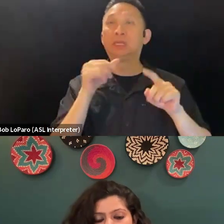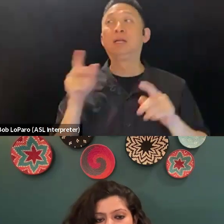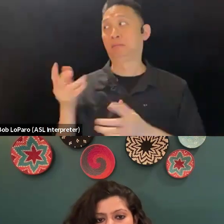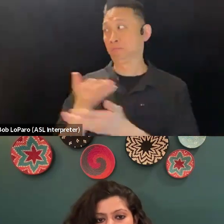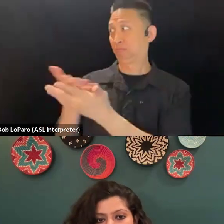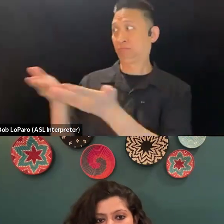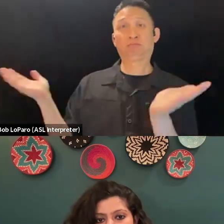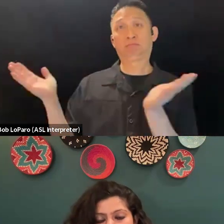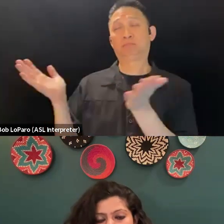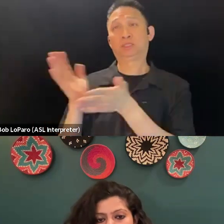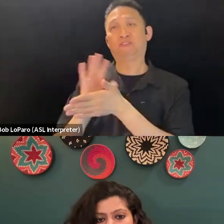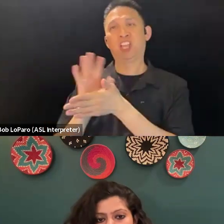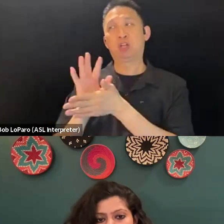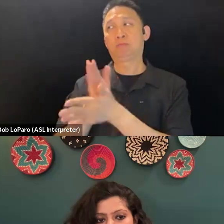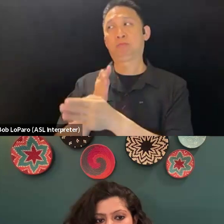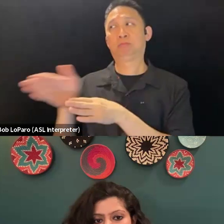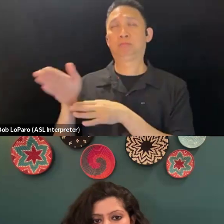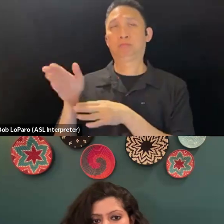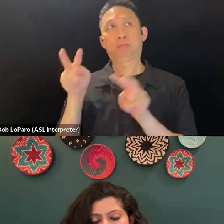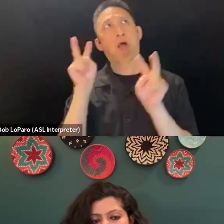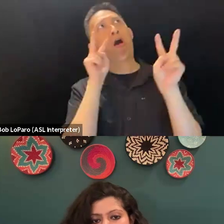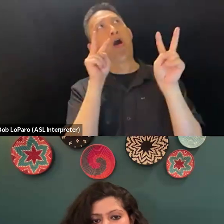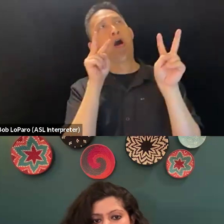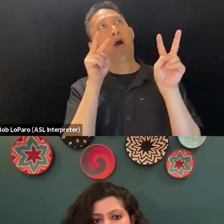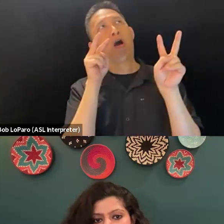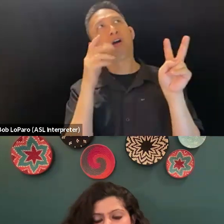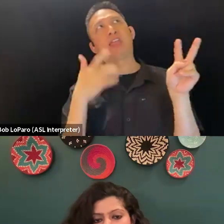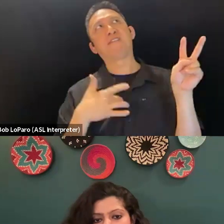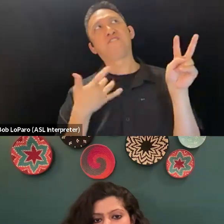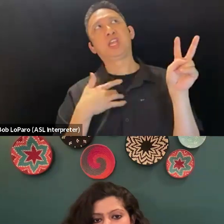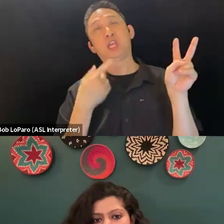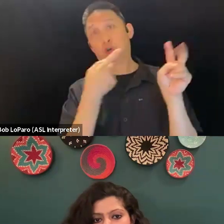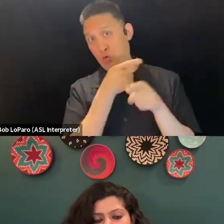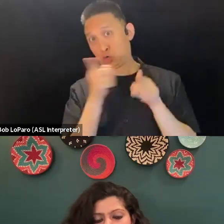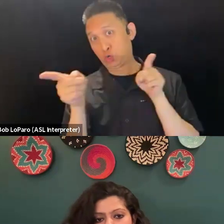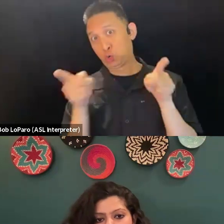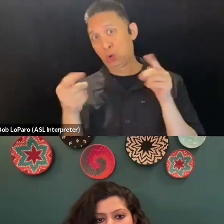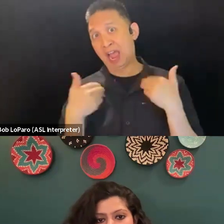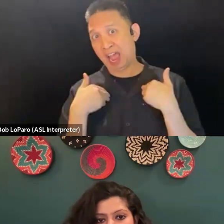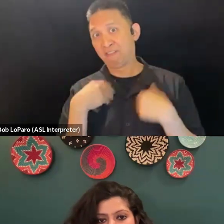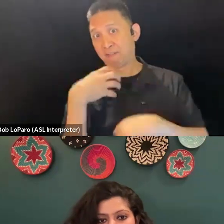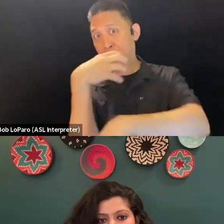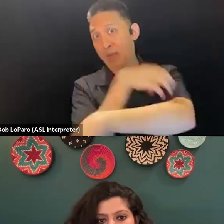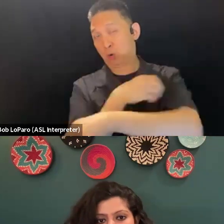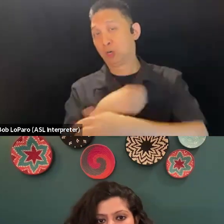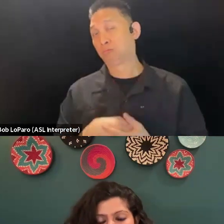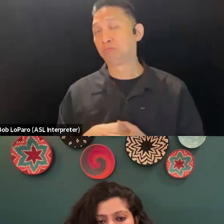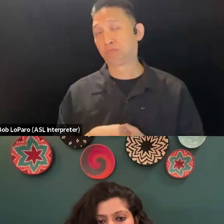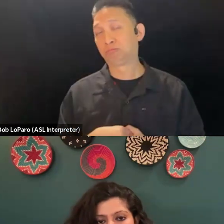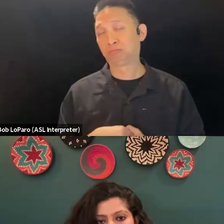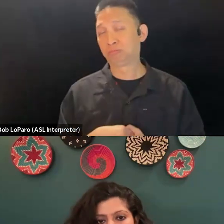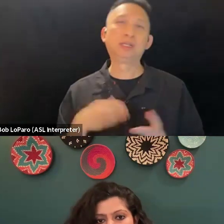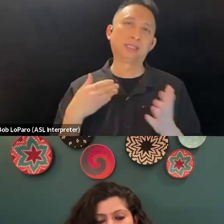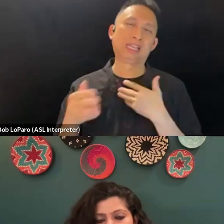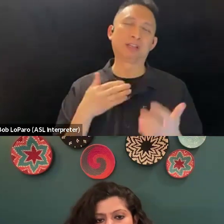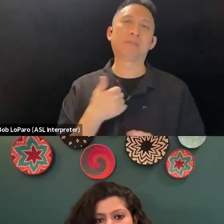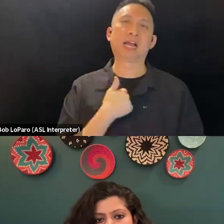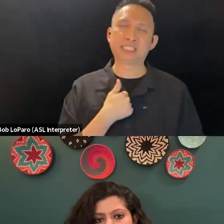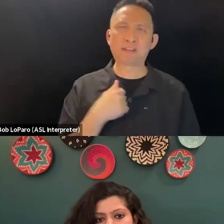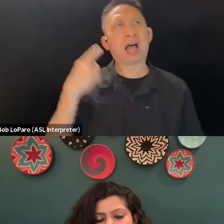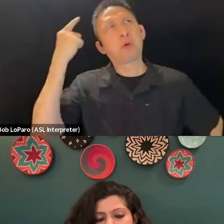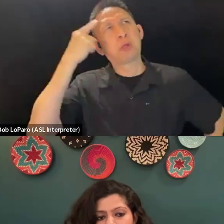there are like, literally a hand-picked set of 6 funds that are, and it takes literally a day to know